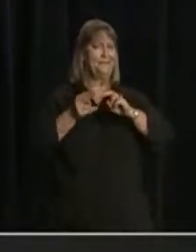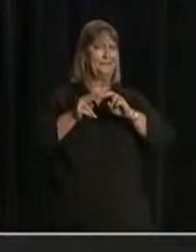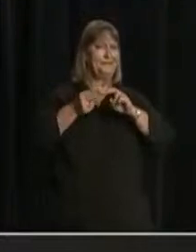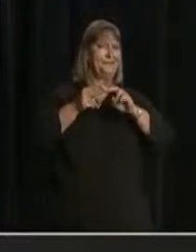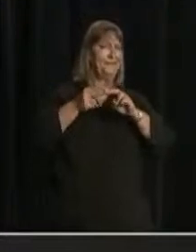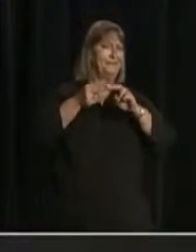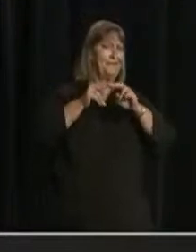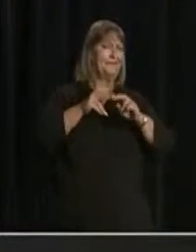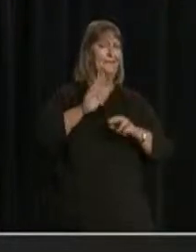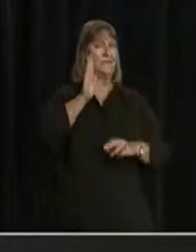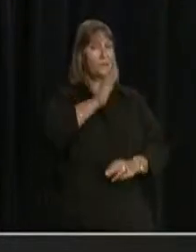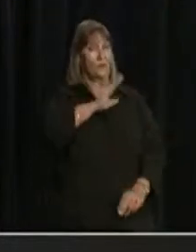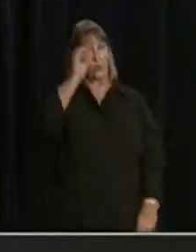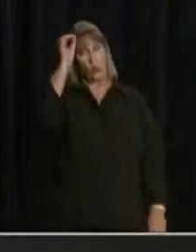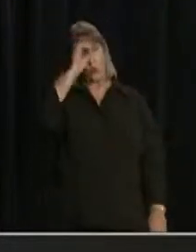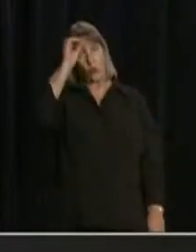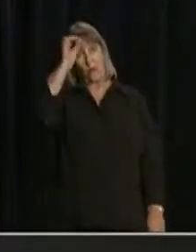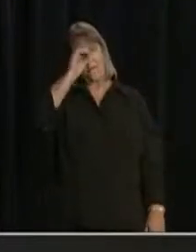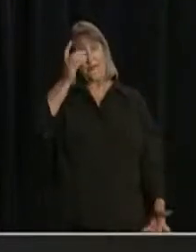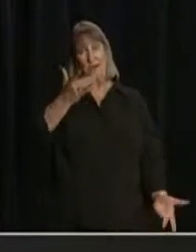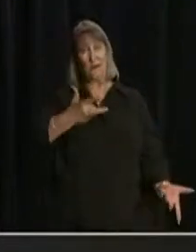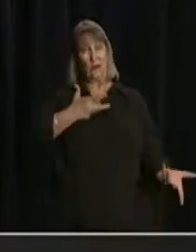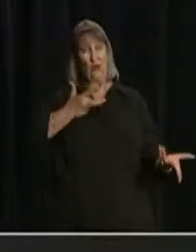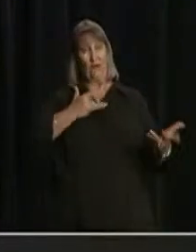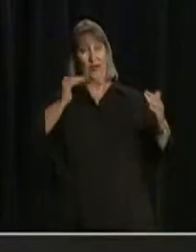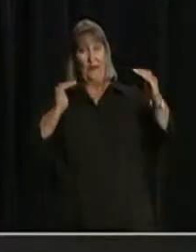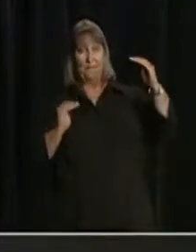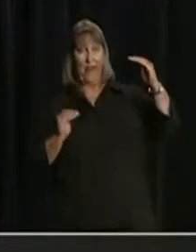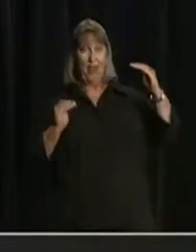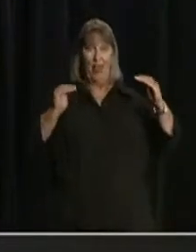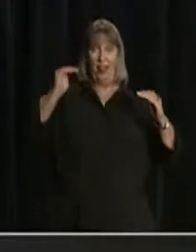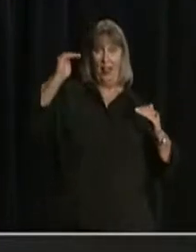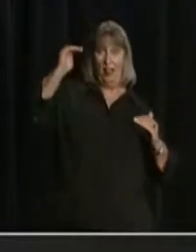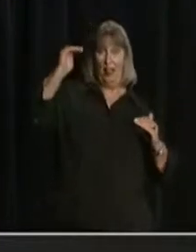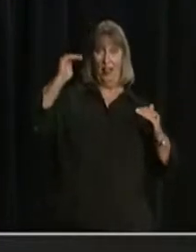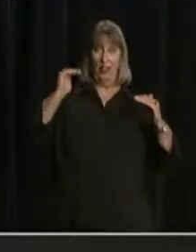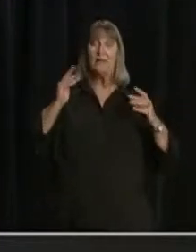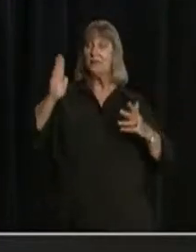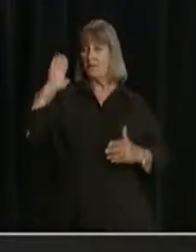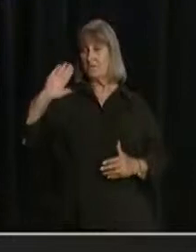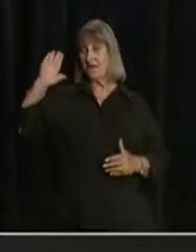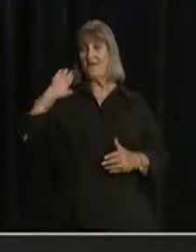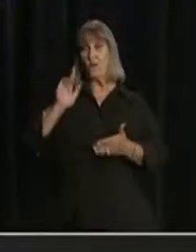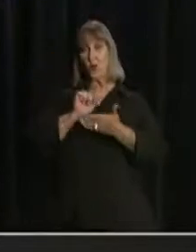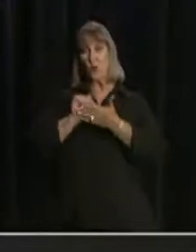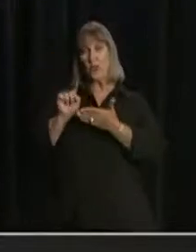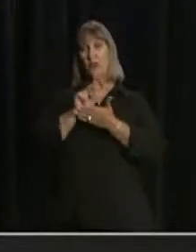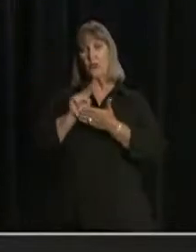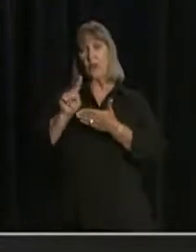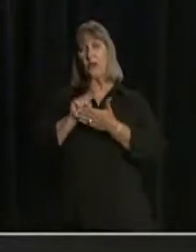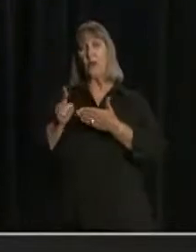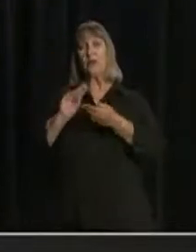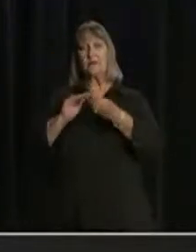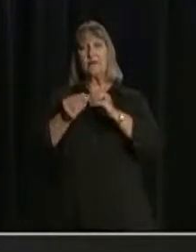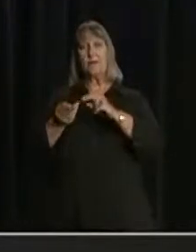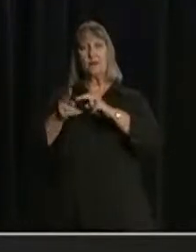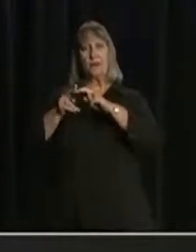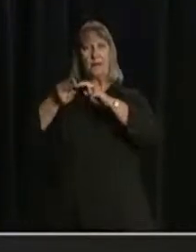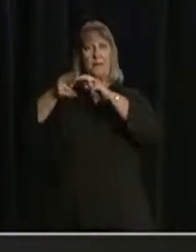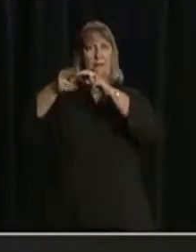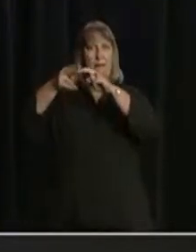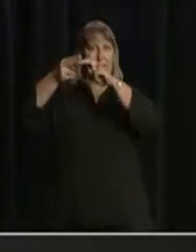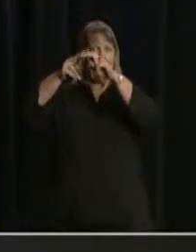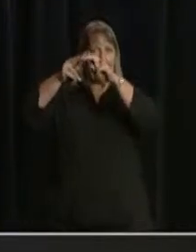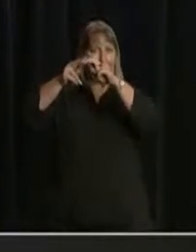do you feel like things are starting to balance out? We saw an increase for weeks and weeks and weeks, but now we're kind of seeing